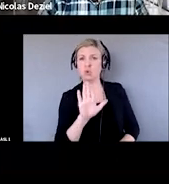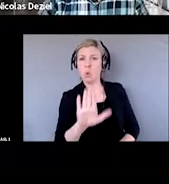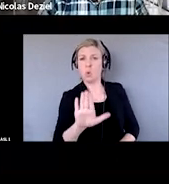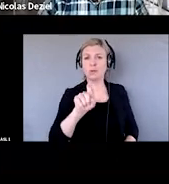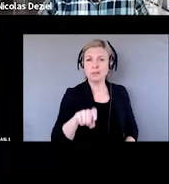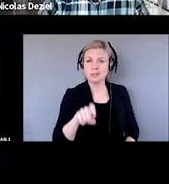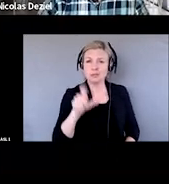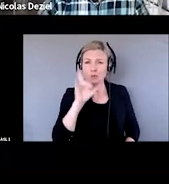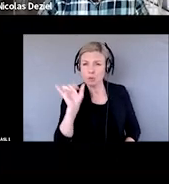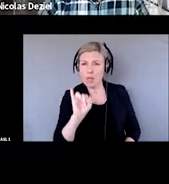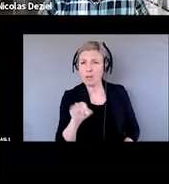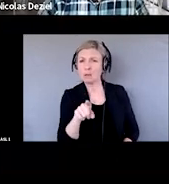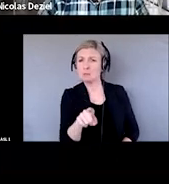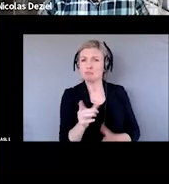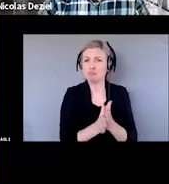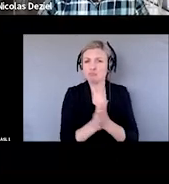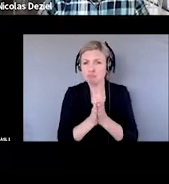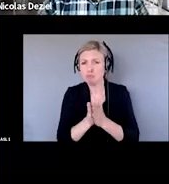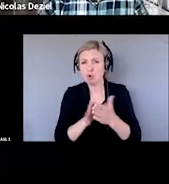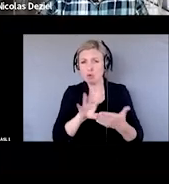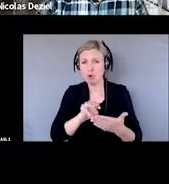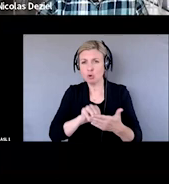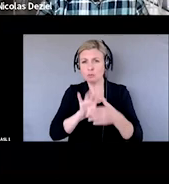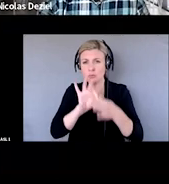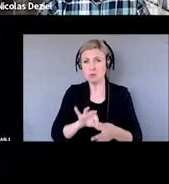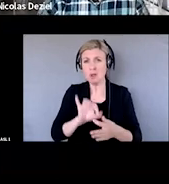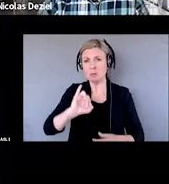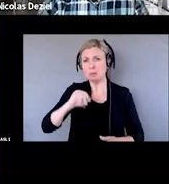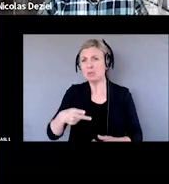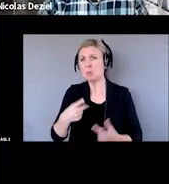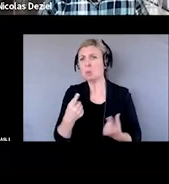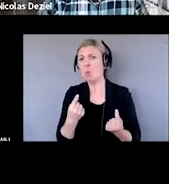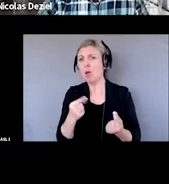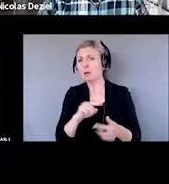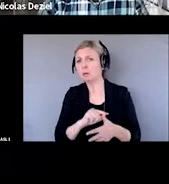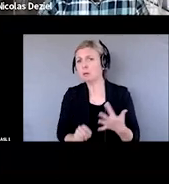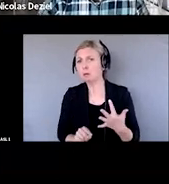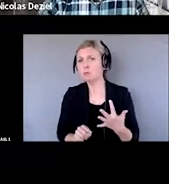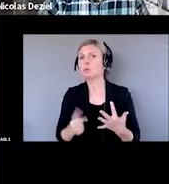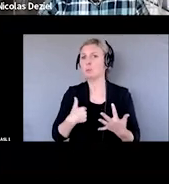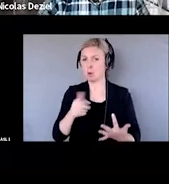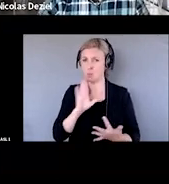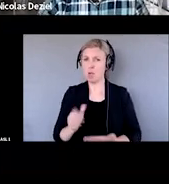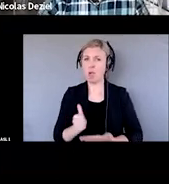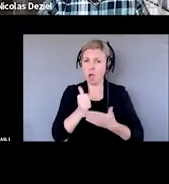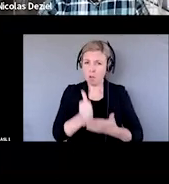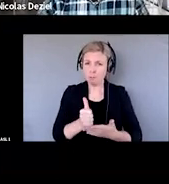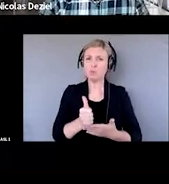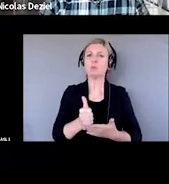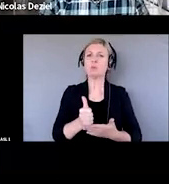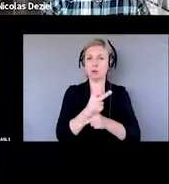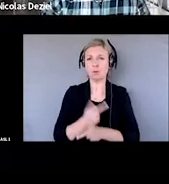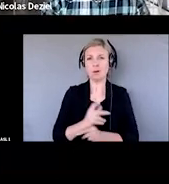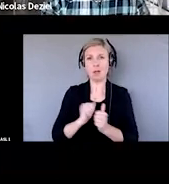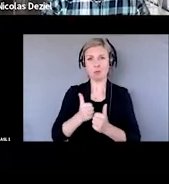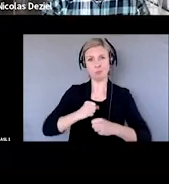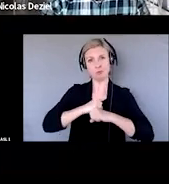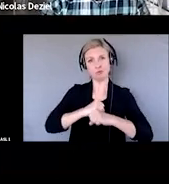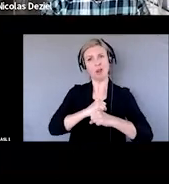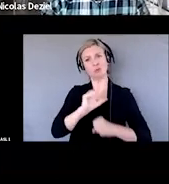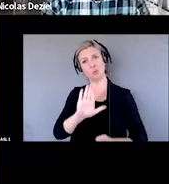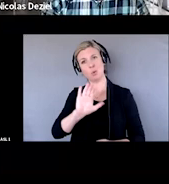about IP, and I can help you take the first steps in protecting your IP. Now, I do want to mention something at this point.